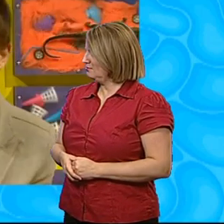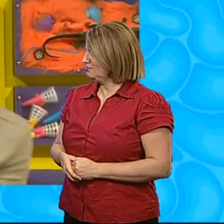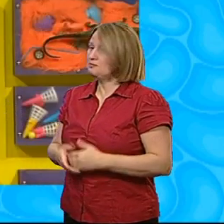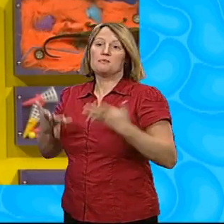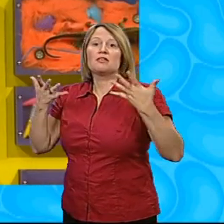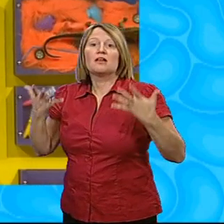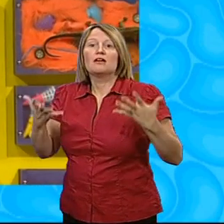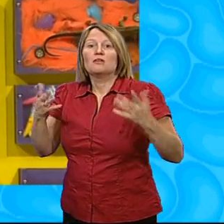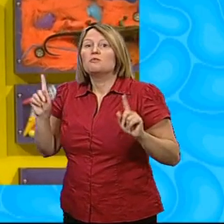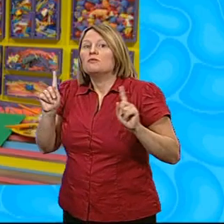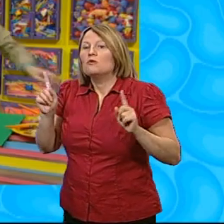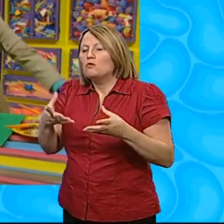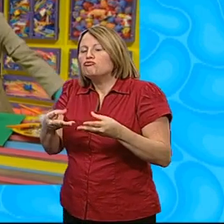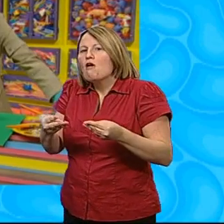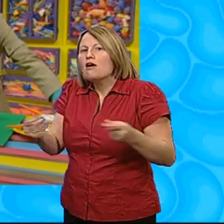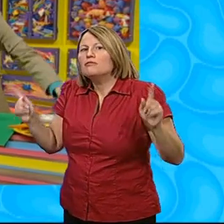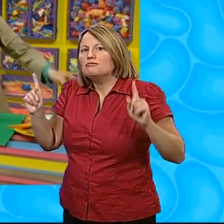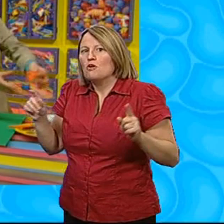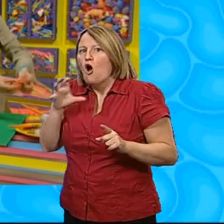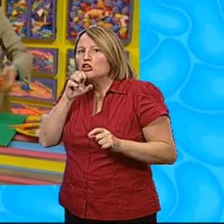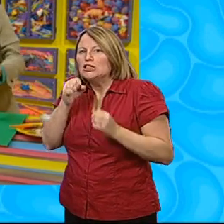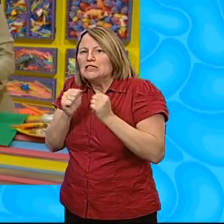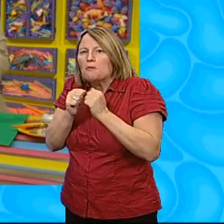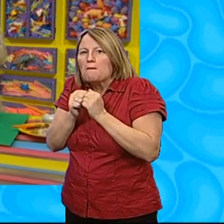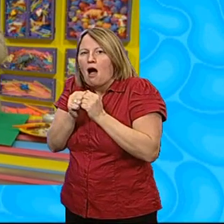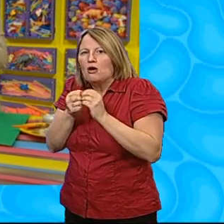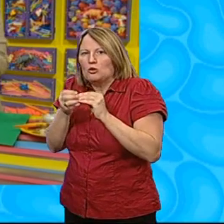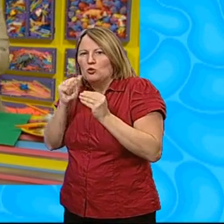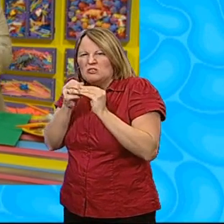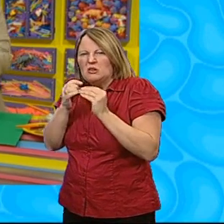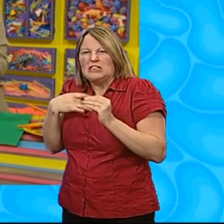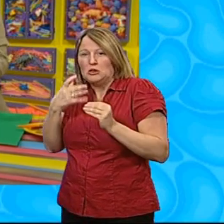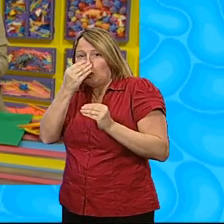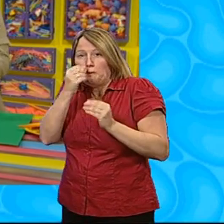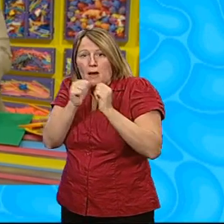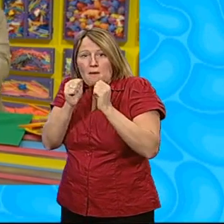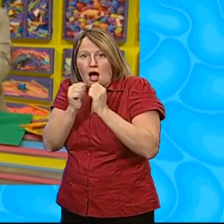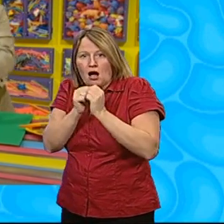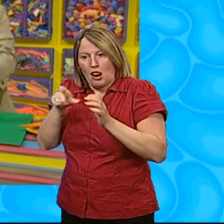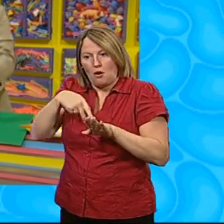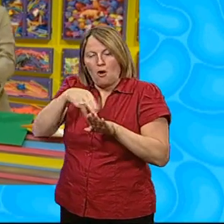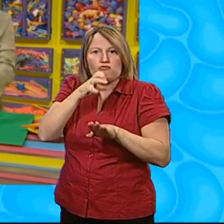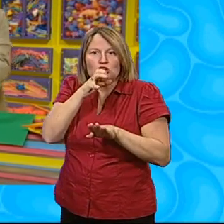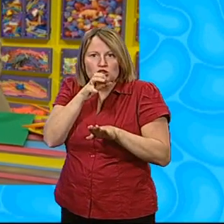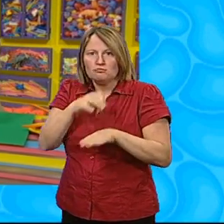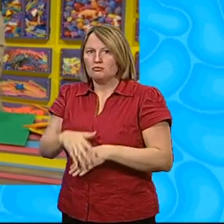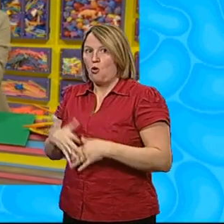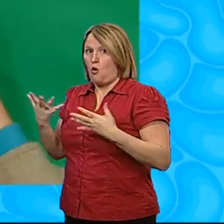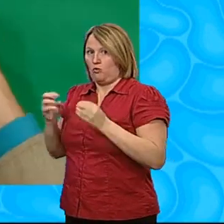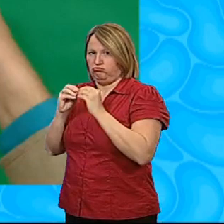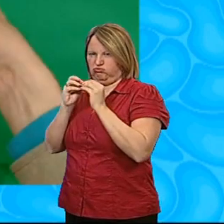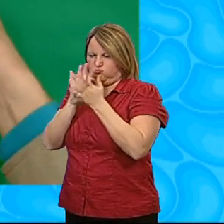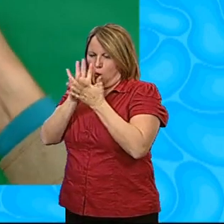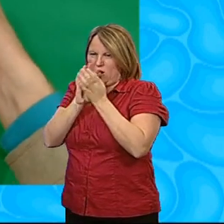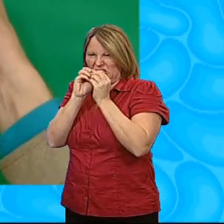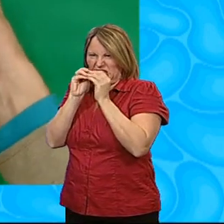Now, whilst that dries, get some orange tissue paper, or you could use white tissue paper and colour it in orange, and roll